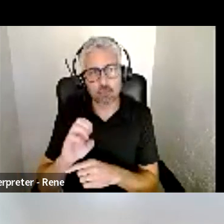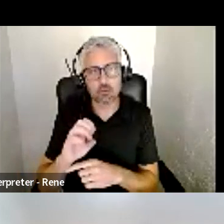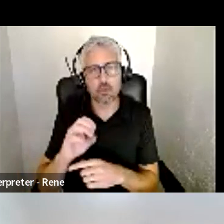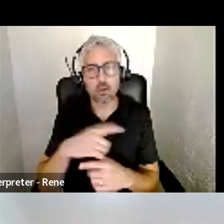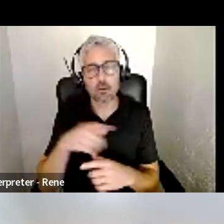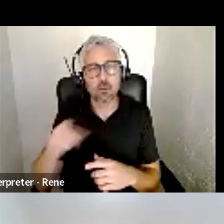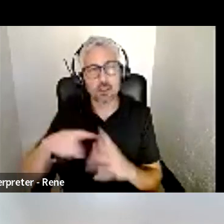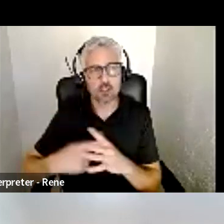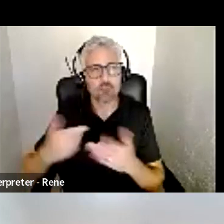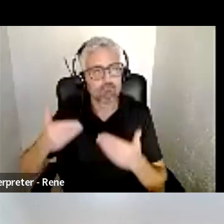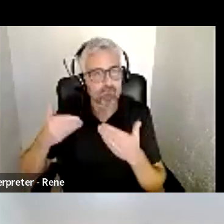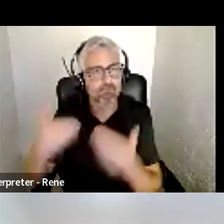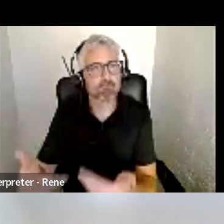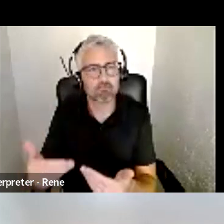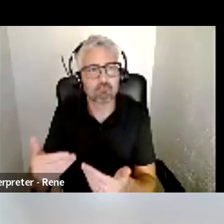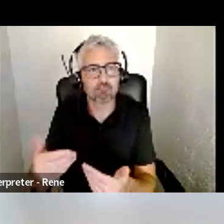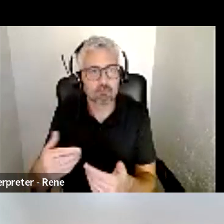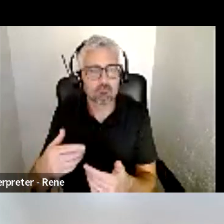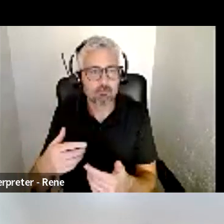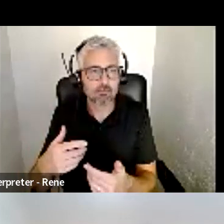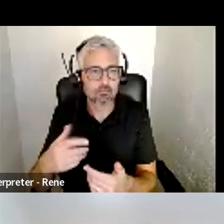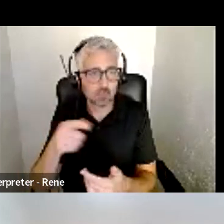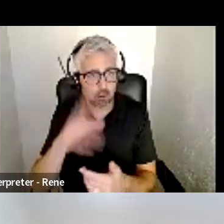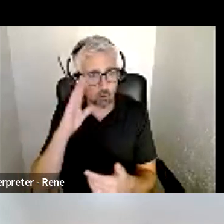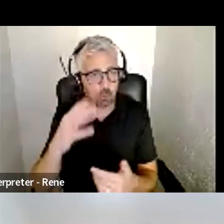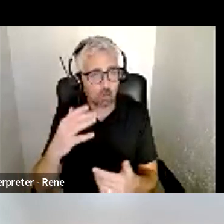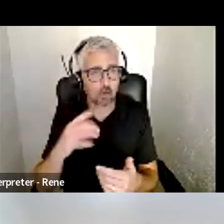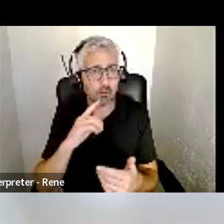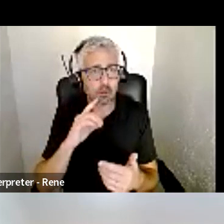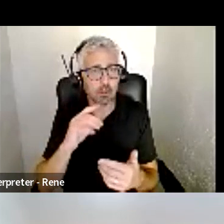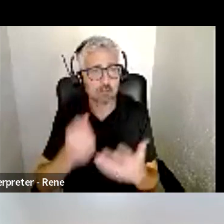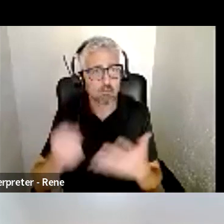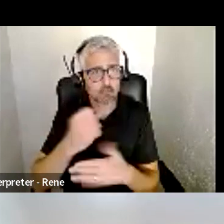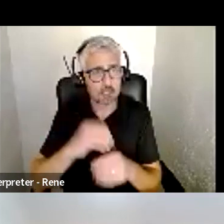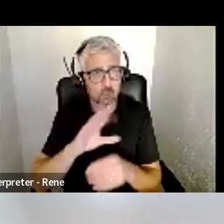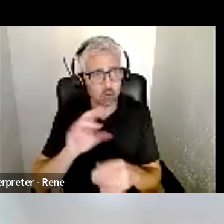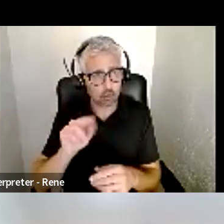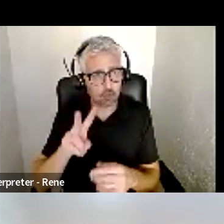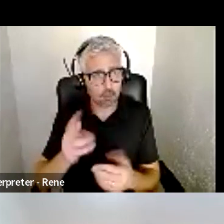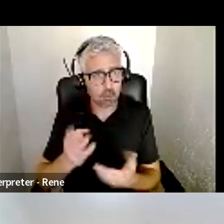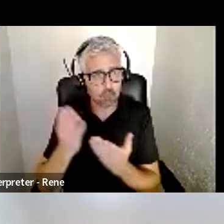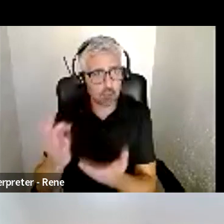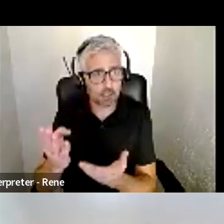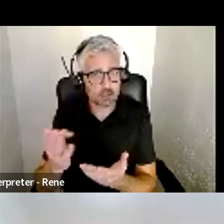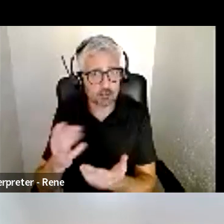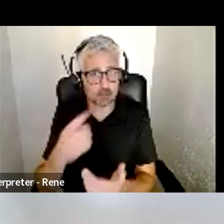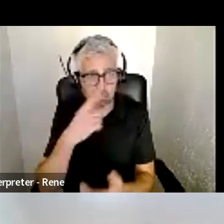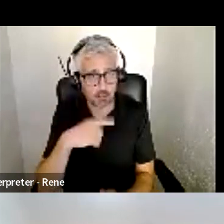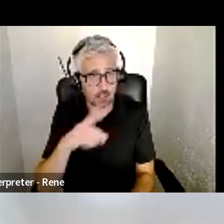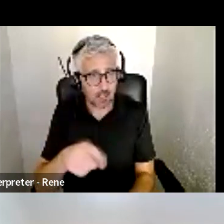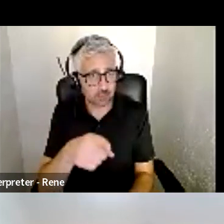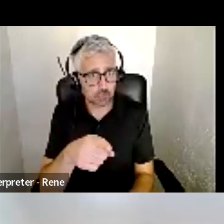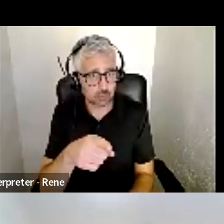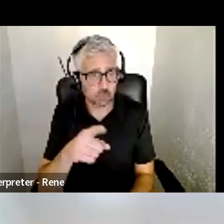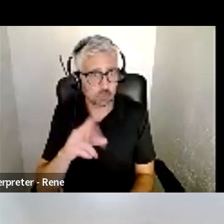ball and is starting to run with it. It's really, you're going to make it a very prominent in your November recommendations, I believe. And so if I could ask you maybe